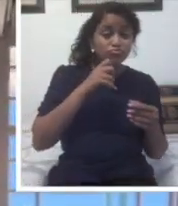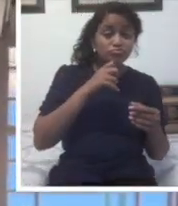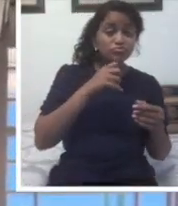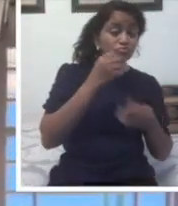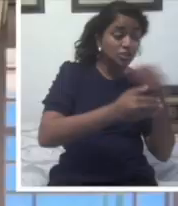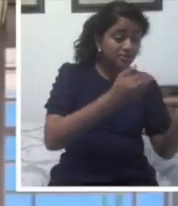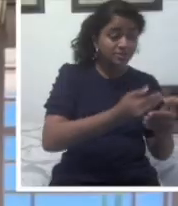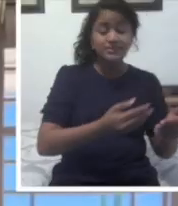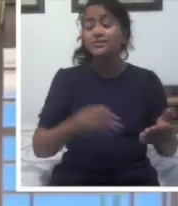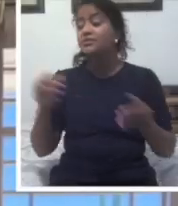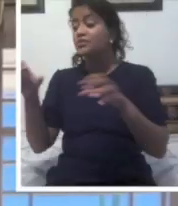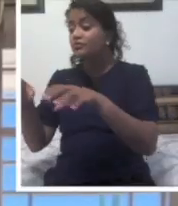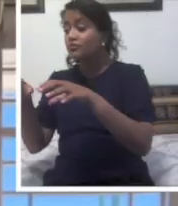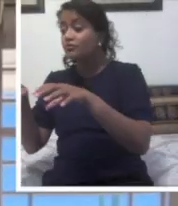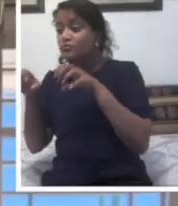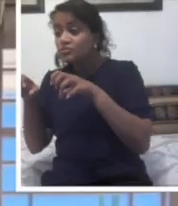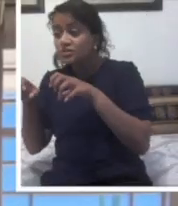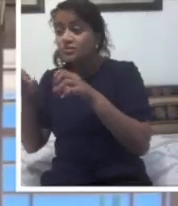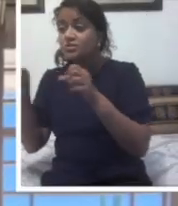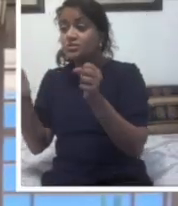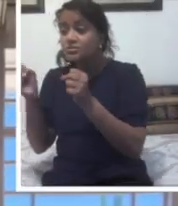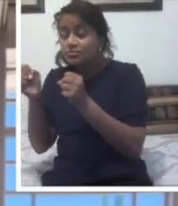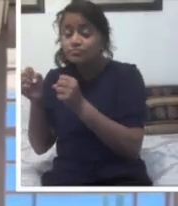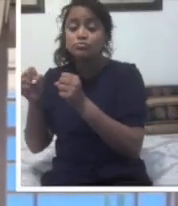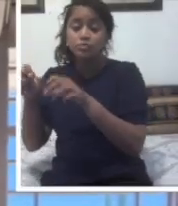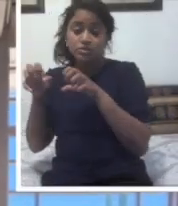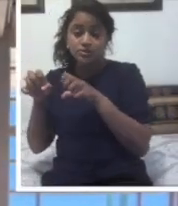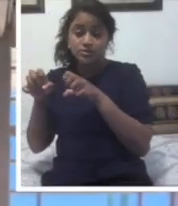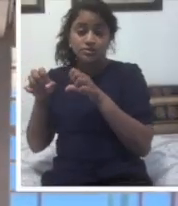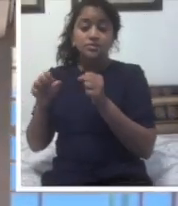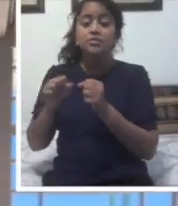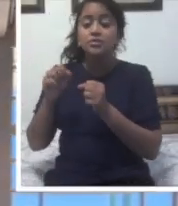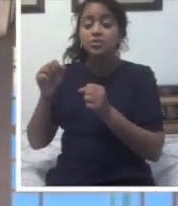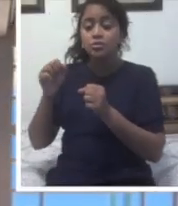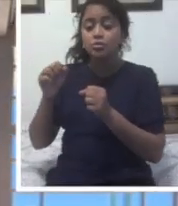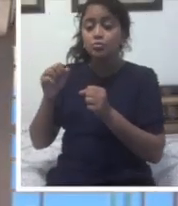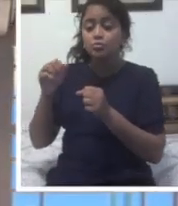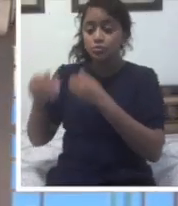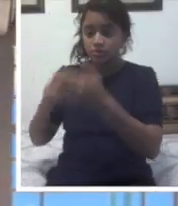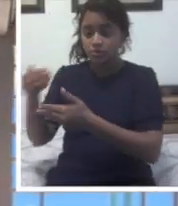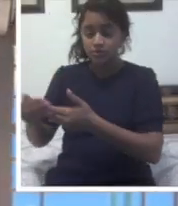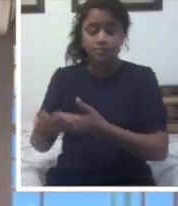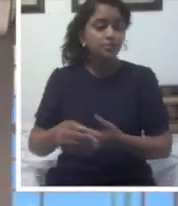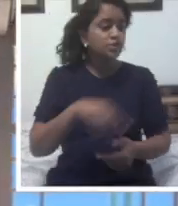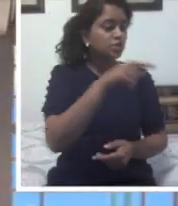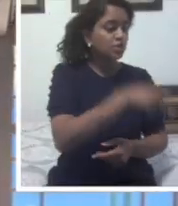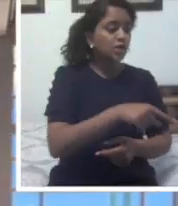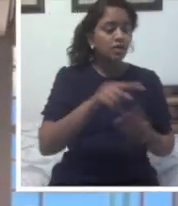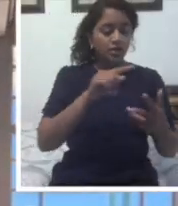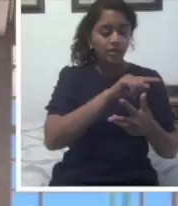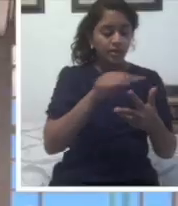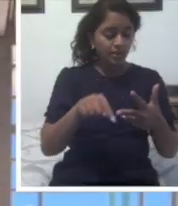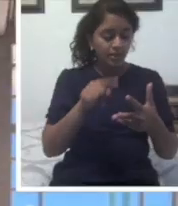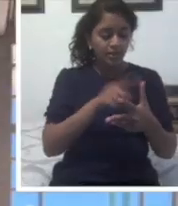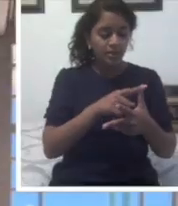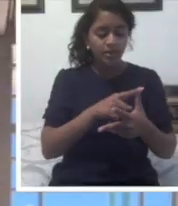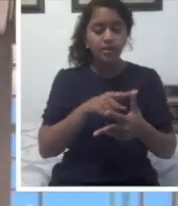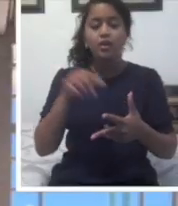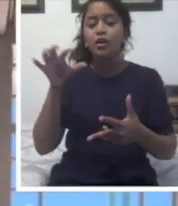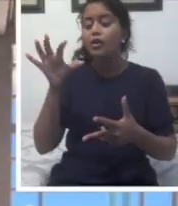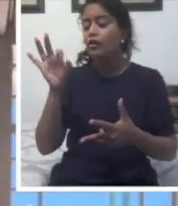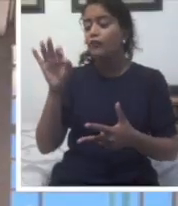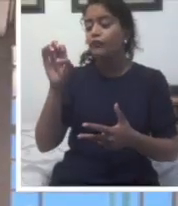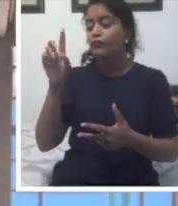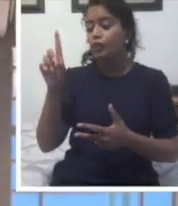glycerin, and food liquids. The food liquids include beetroot, water with food coloring, tea,